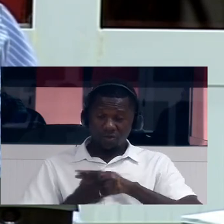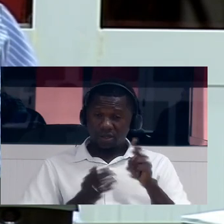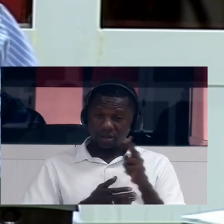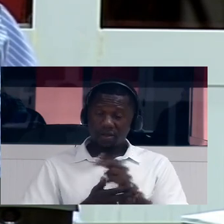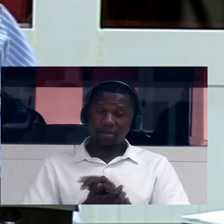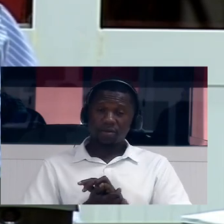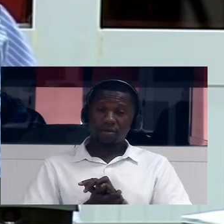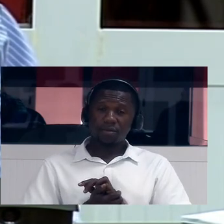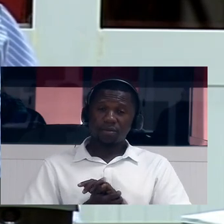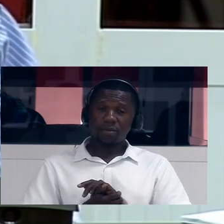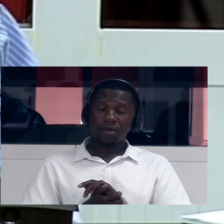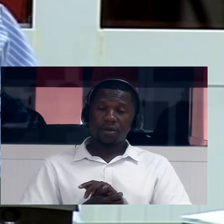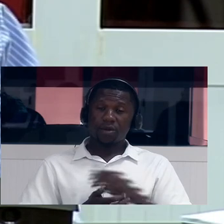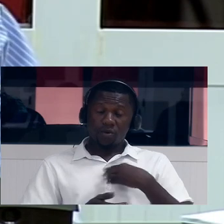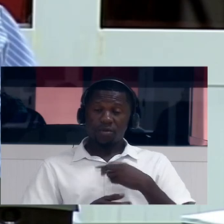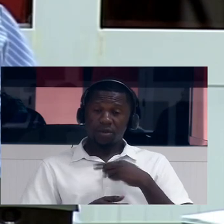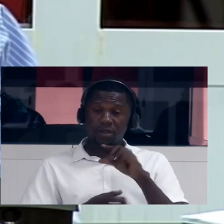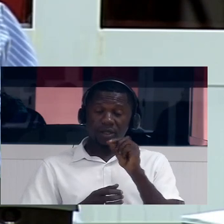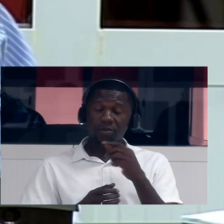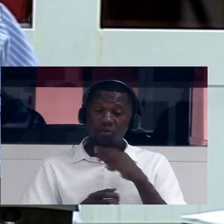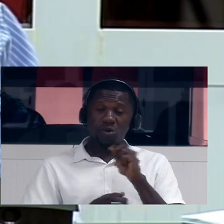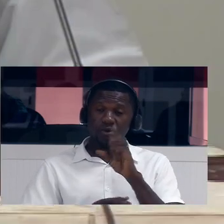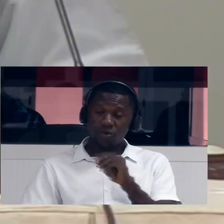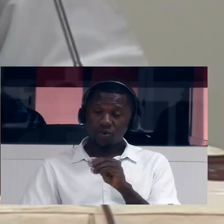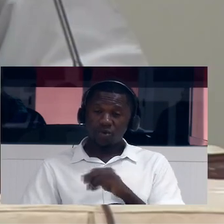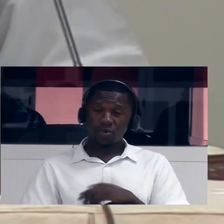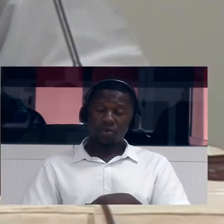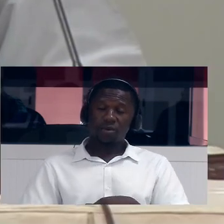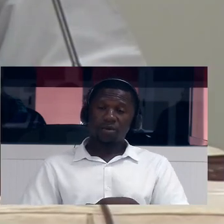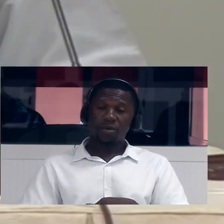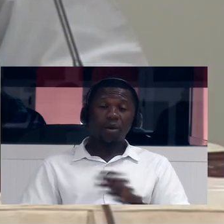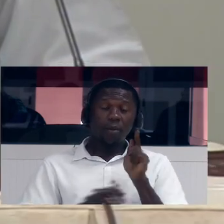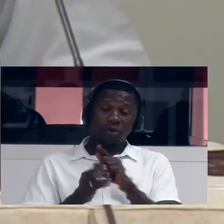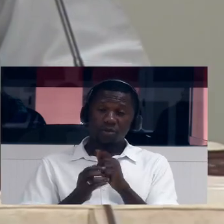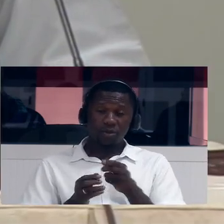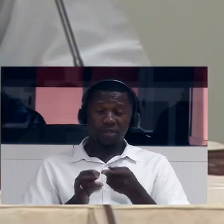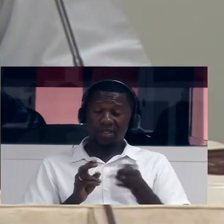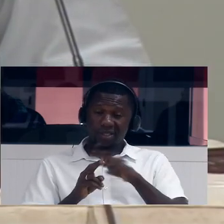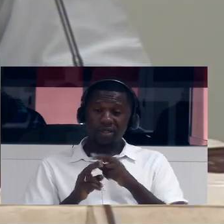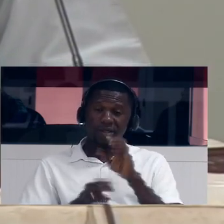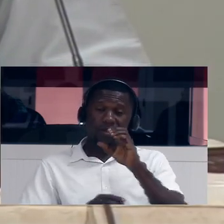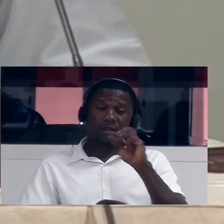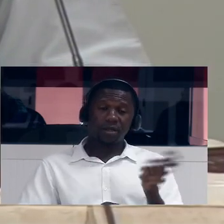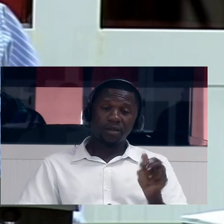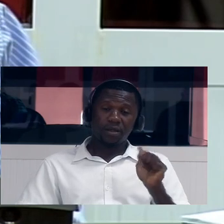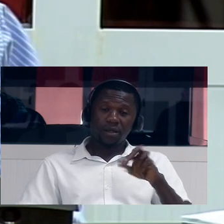I say, you want me to tell you what to do? Put him on charge. If you don't put him on charge, then I'll have a problem with